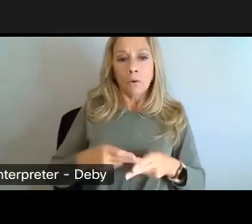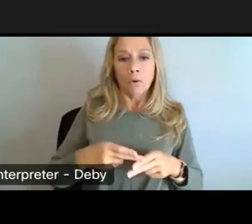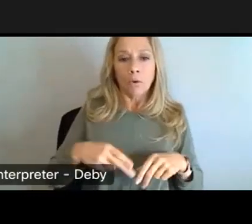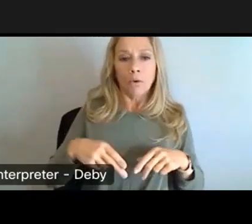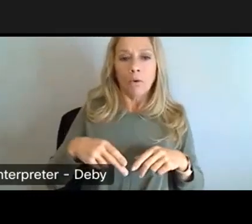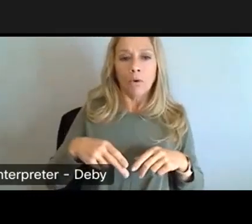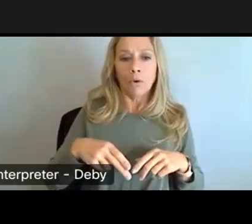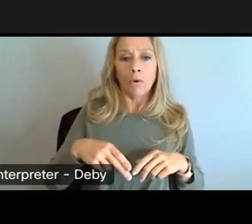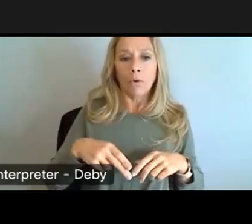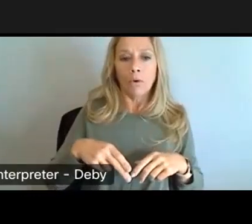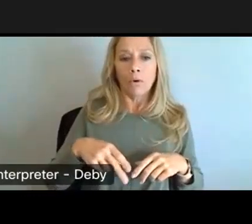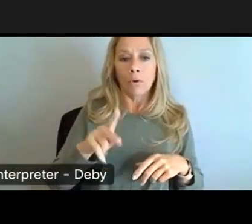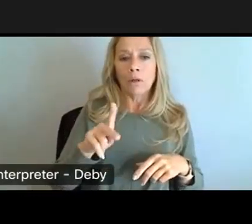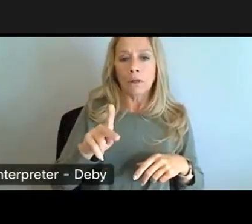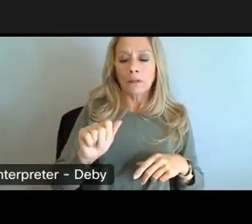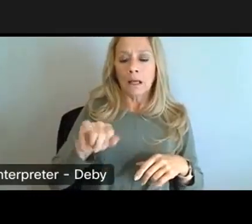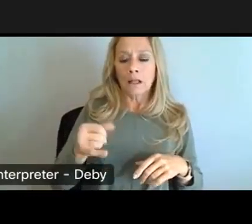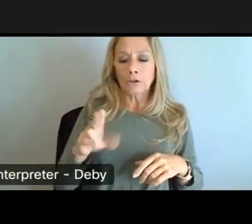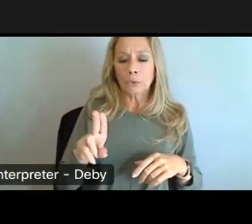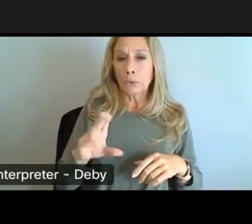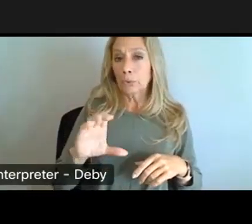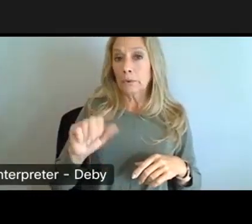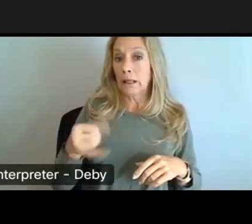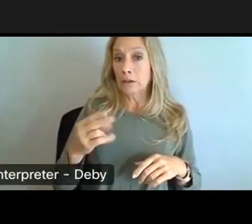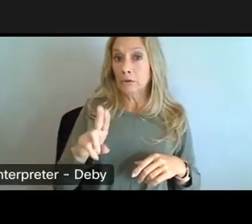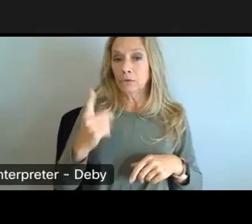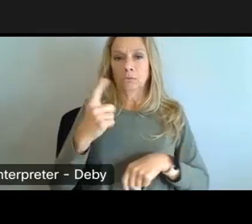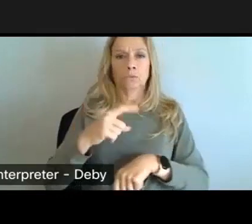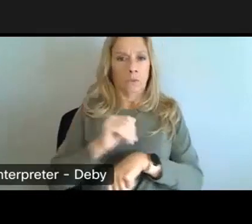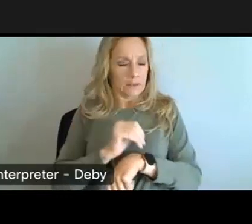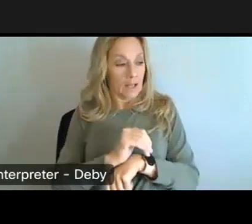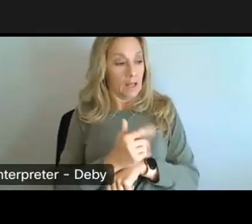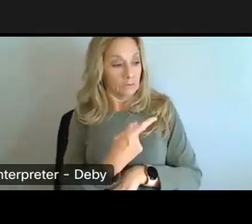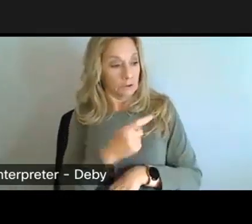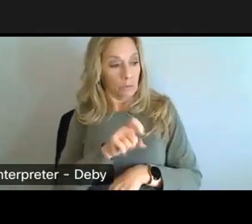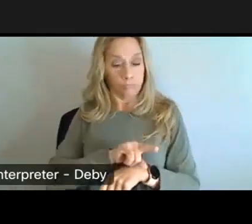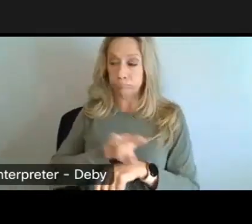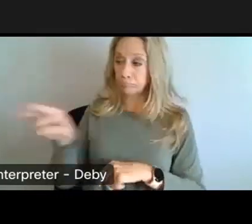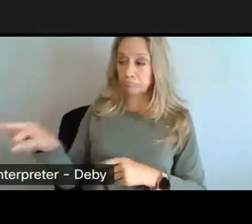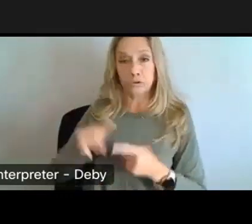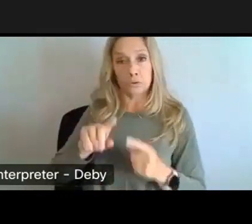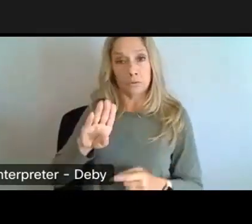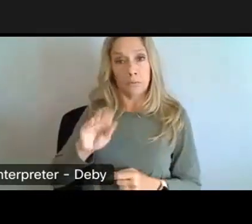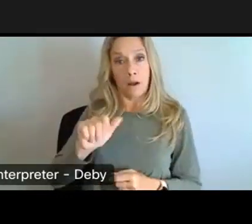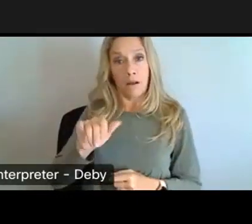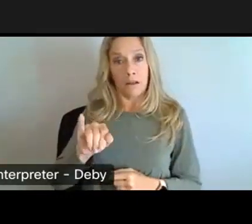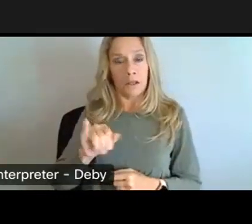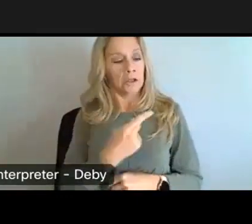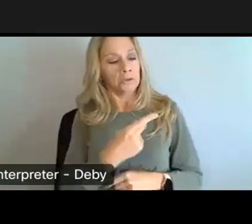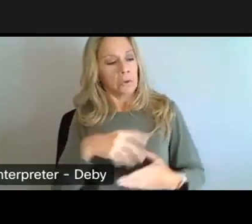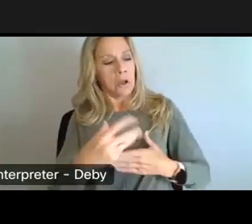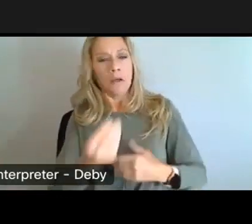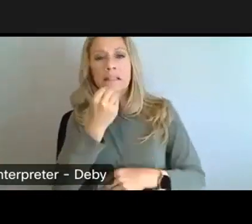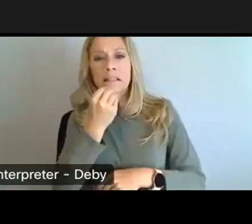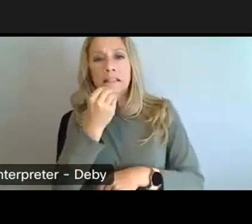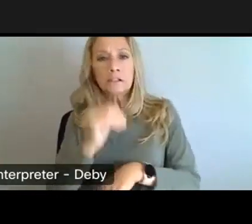Seoul um, just for one night, and we were supposed to fly out to Bali the very next day, and we decided to get dinner. And